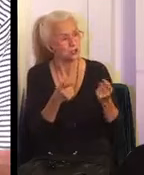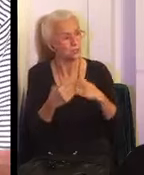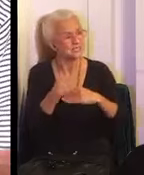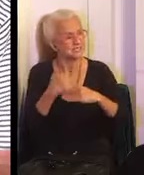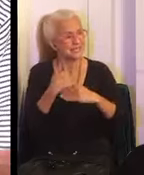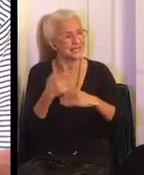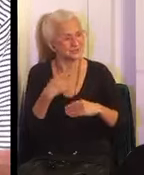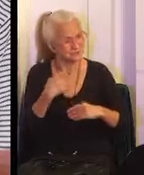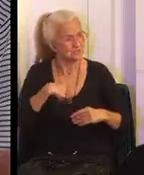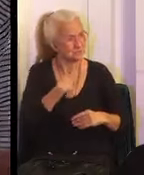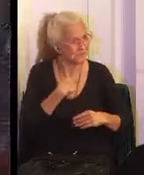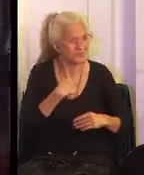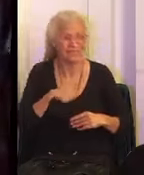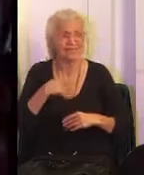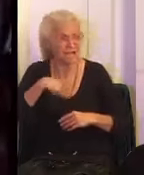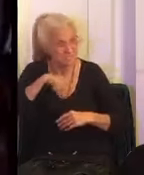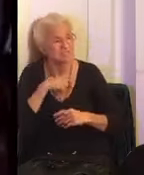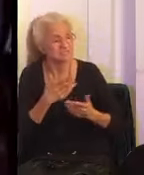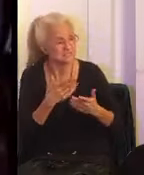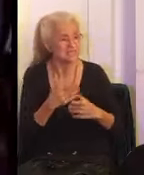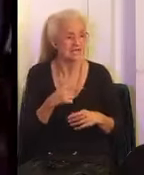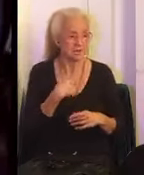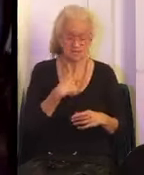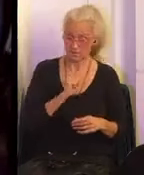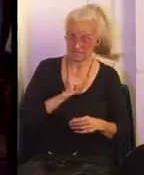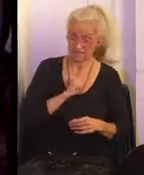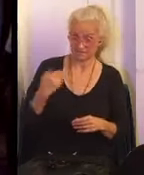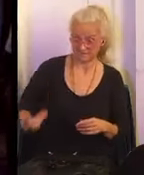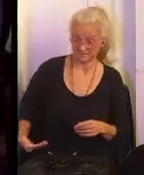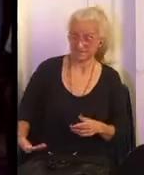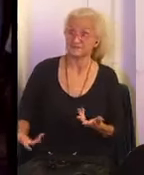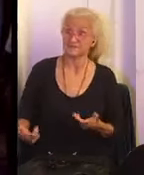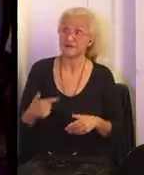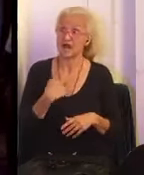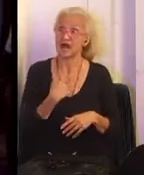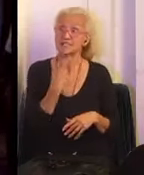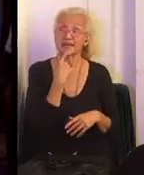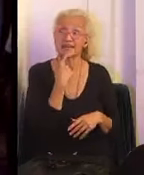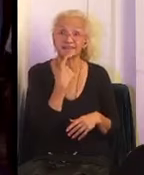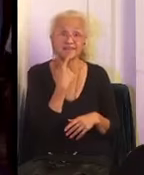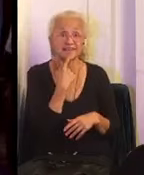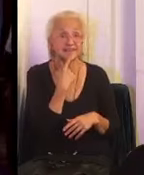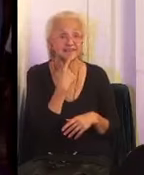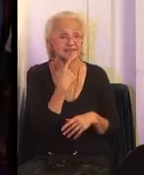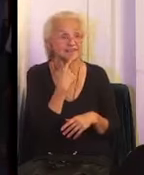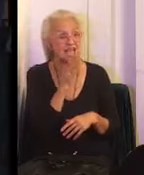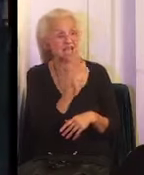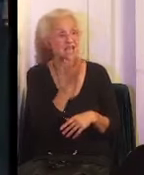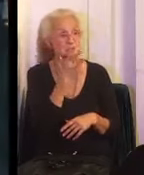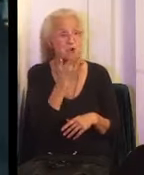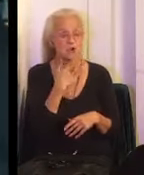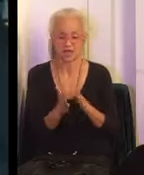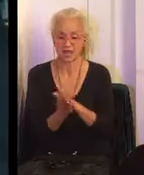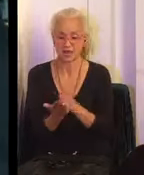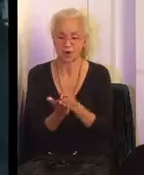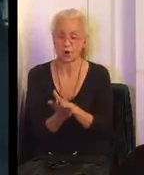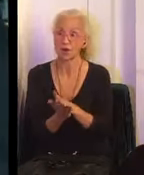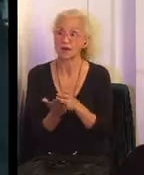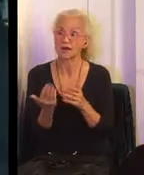out to us. Me, myself, I say his birthday cards